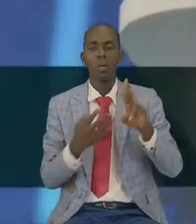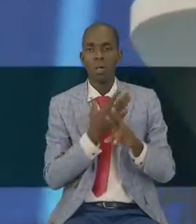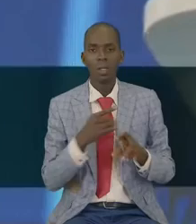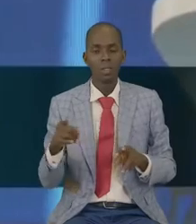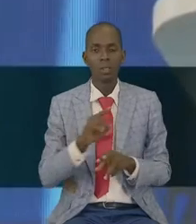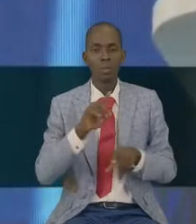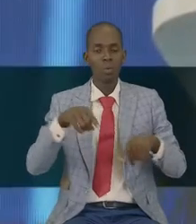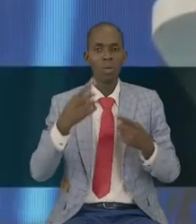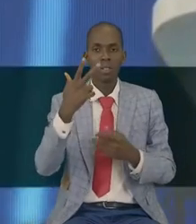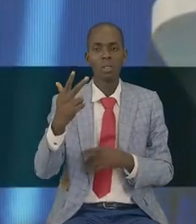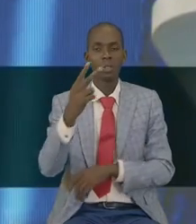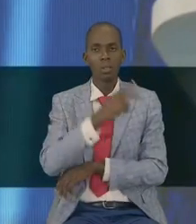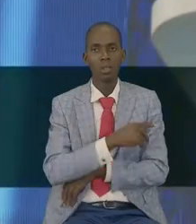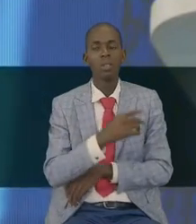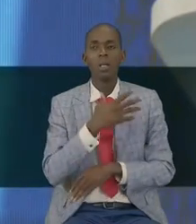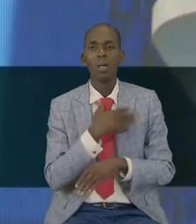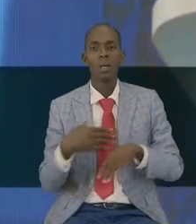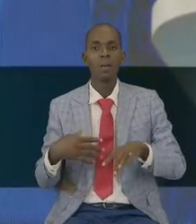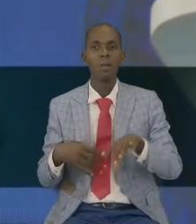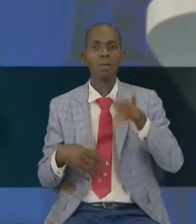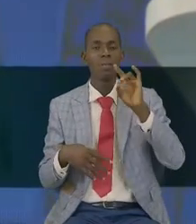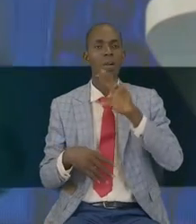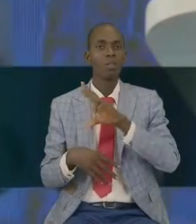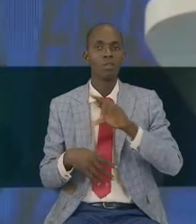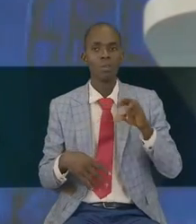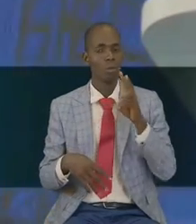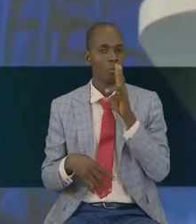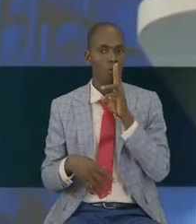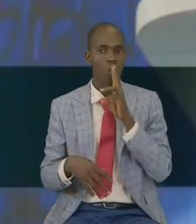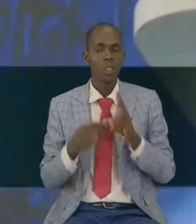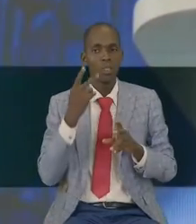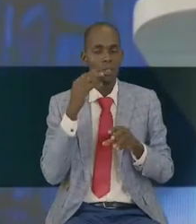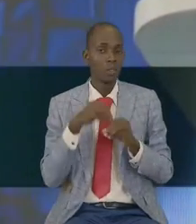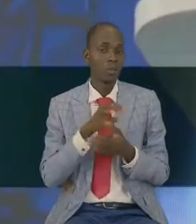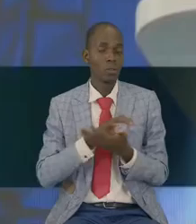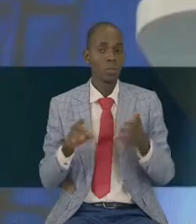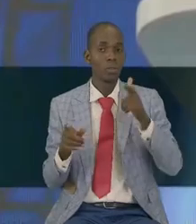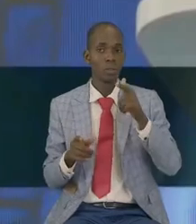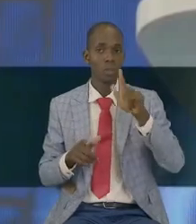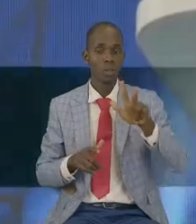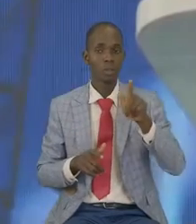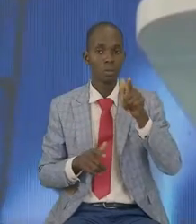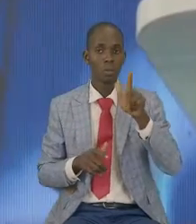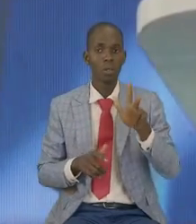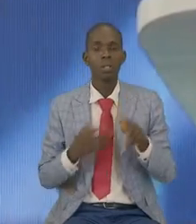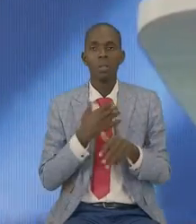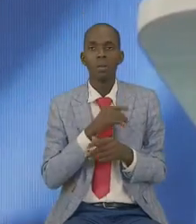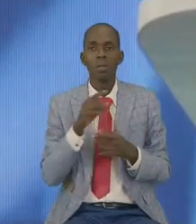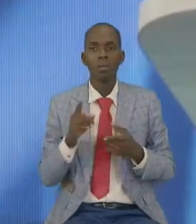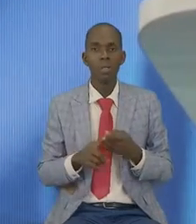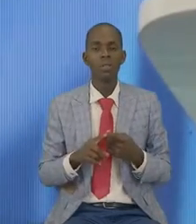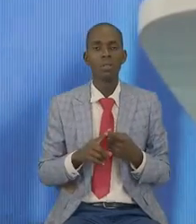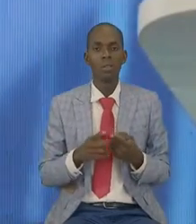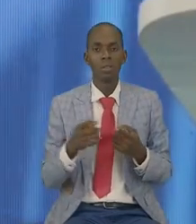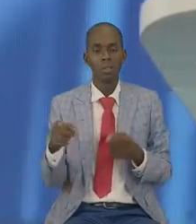and found no water. Look at verse 23. In verse 23, and when they came to